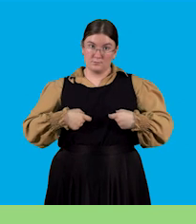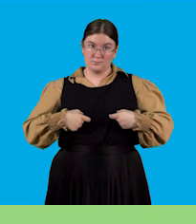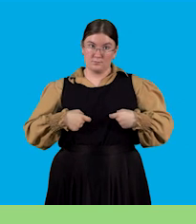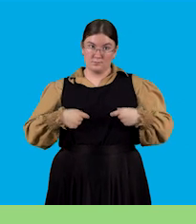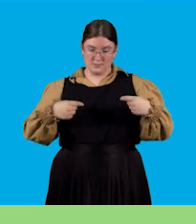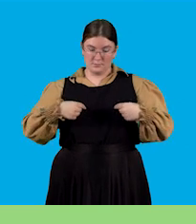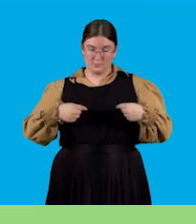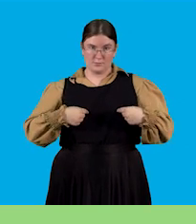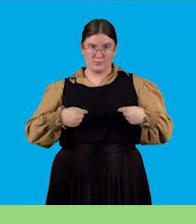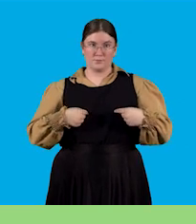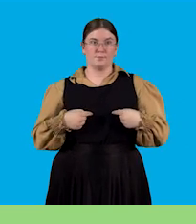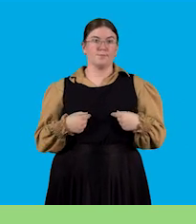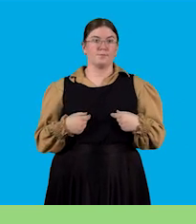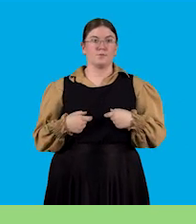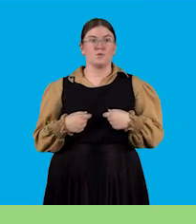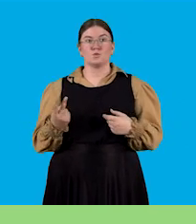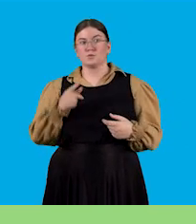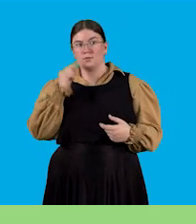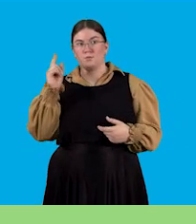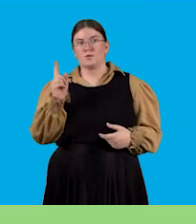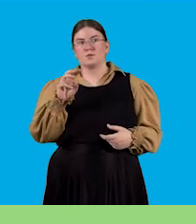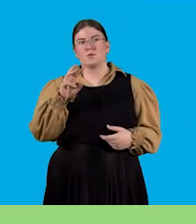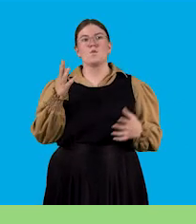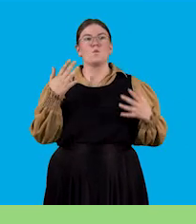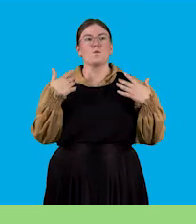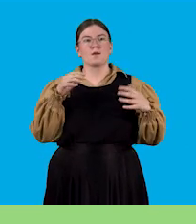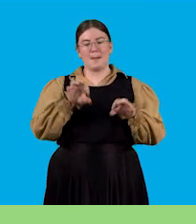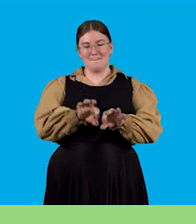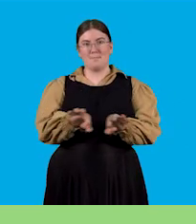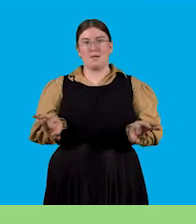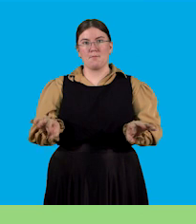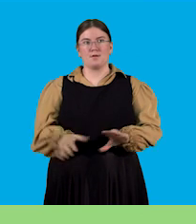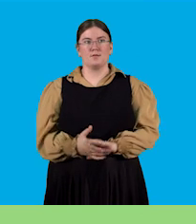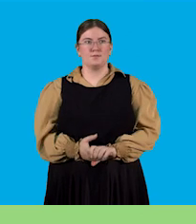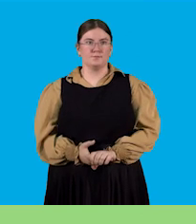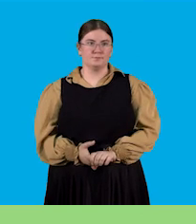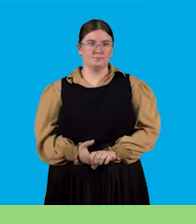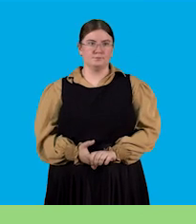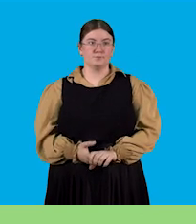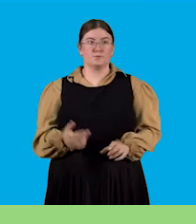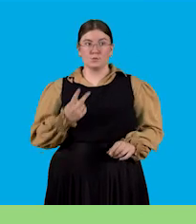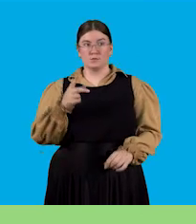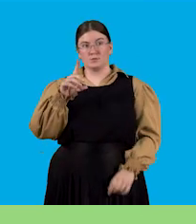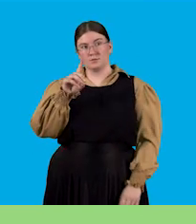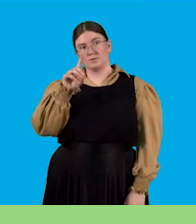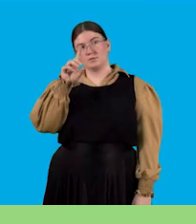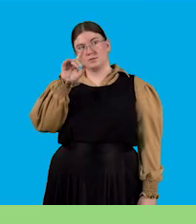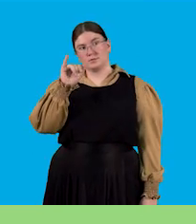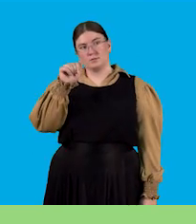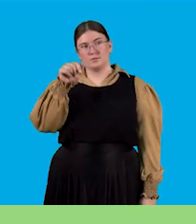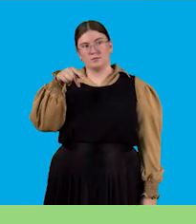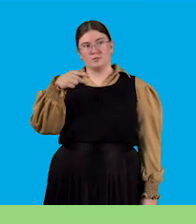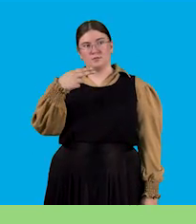air passages that lead from the trachea, which is also called a windpipe, to the lungs. We learned about the